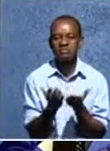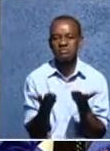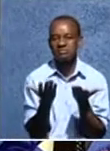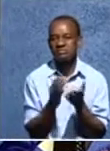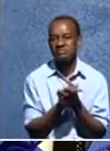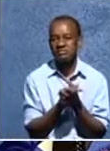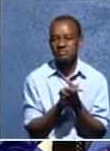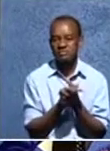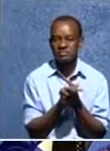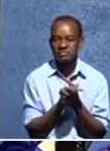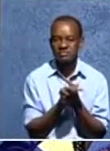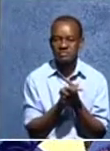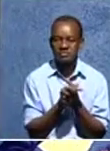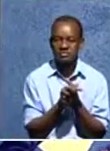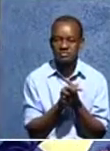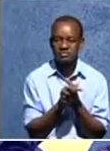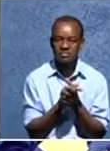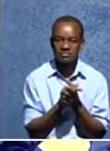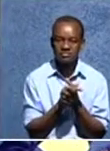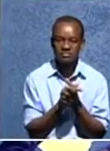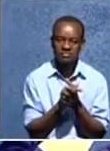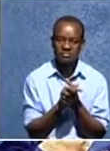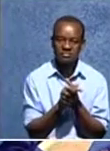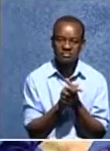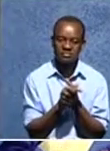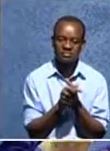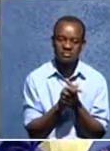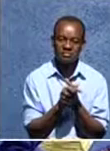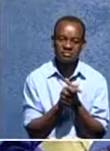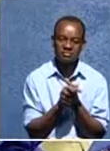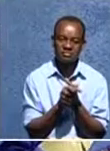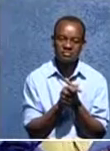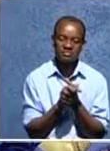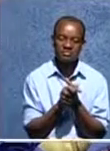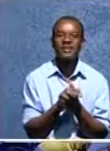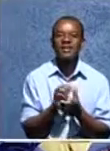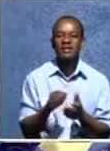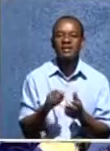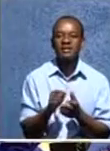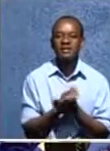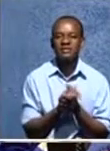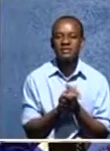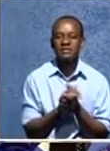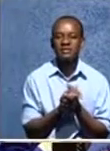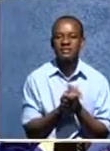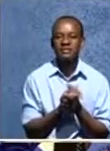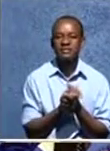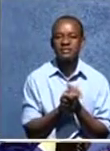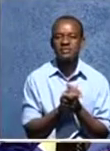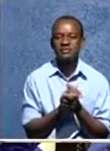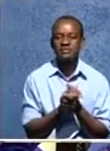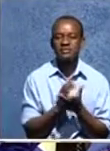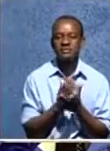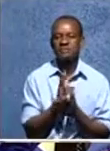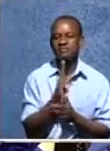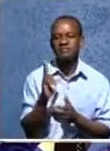level and have, yes, noted, because if I look at my figures, and Han collects figures on occupancy statistics, for instance, then yes, we have